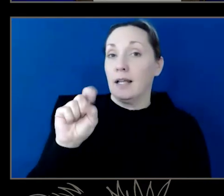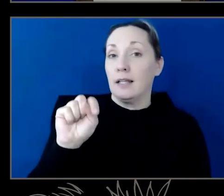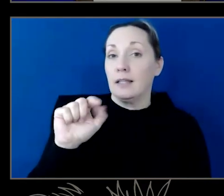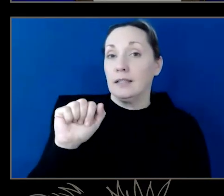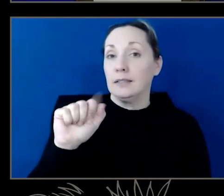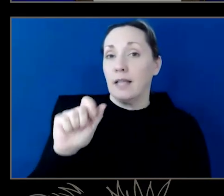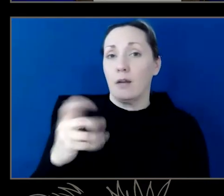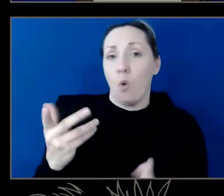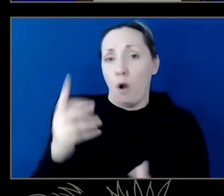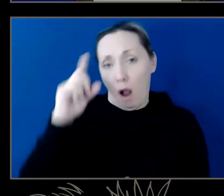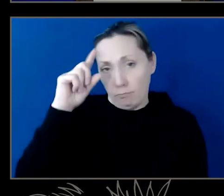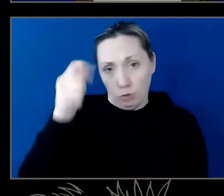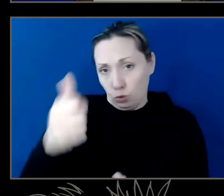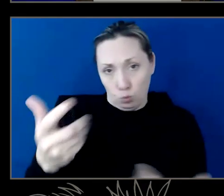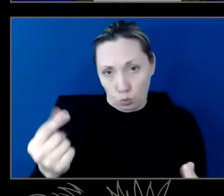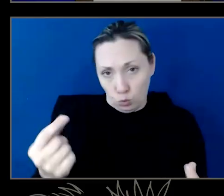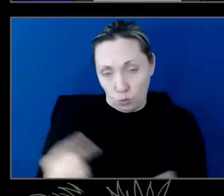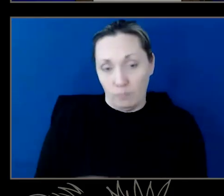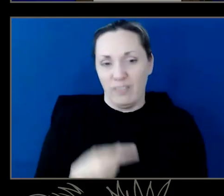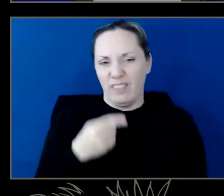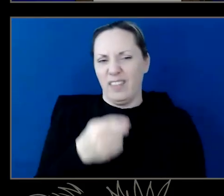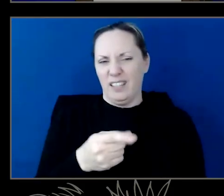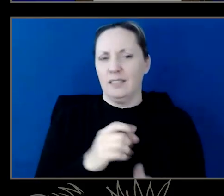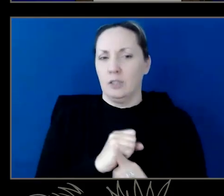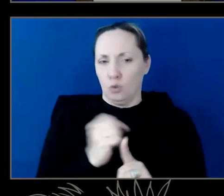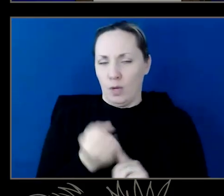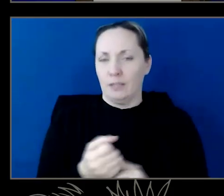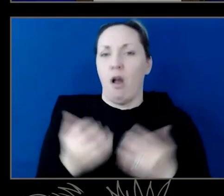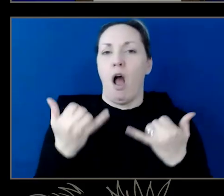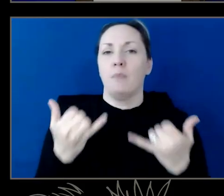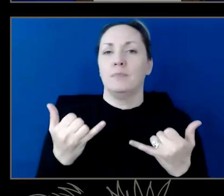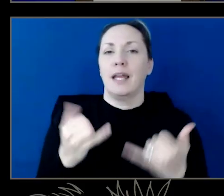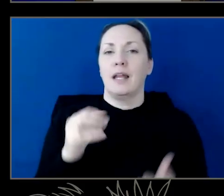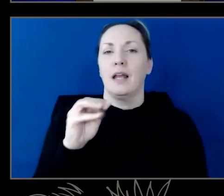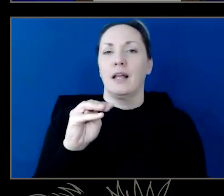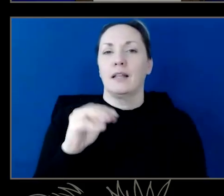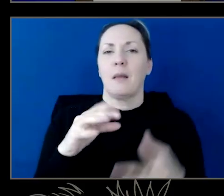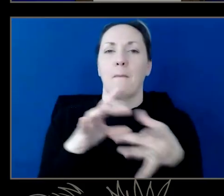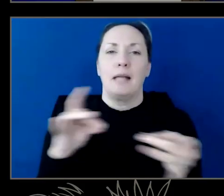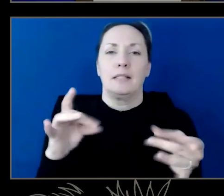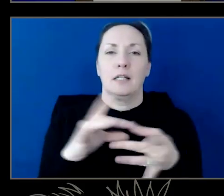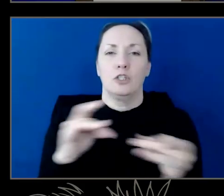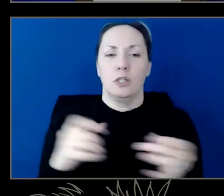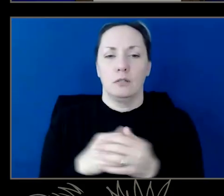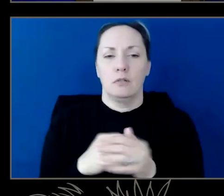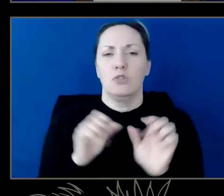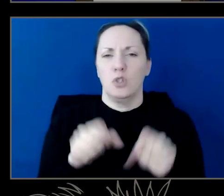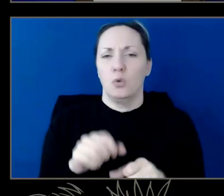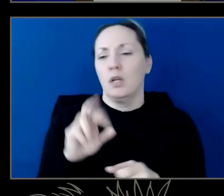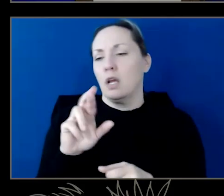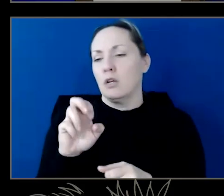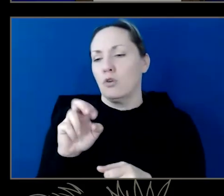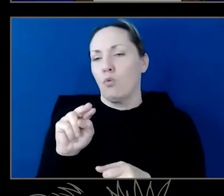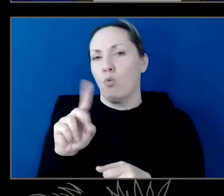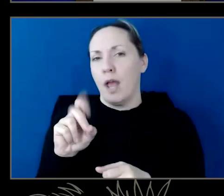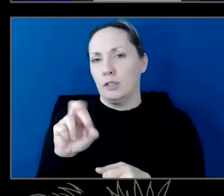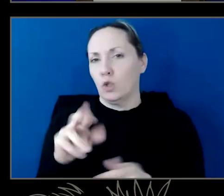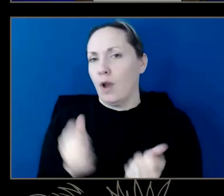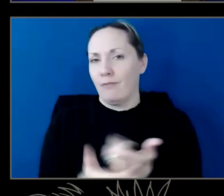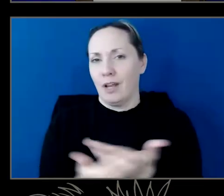it. In this case, it's updating the messages array, so it kind of render everything. So we wanted to try